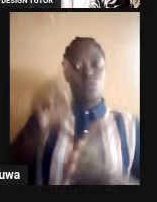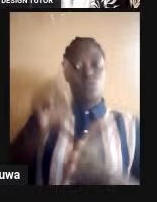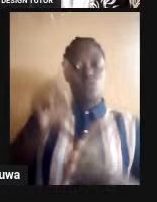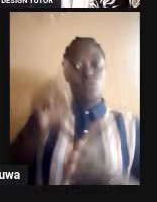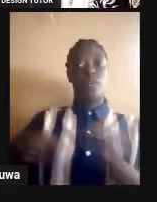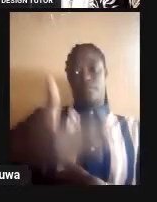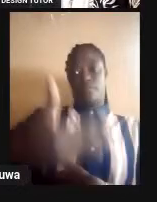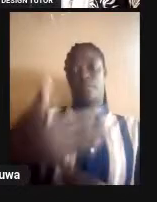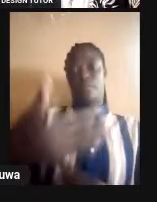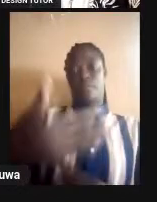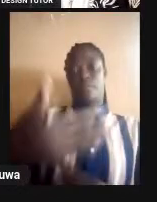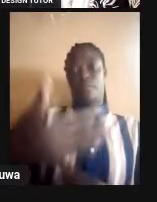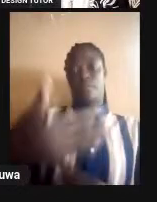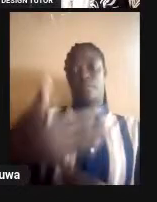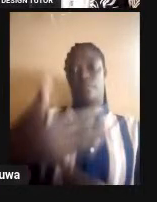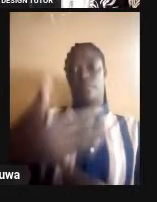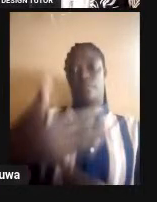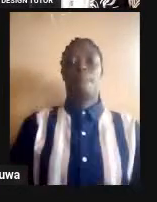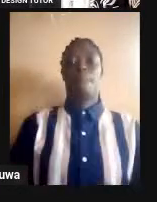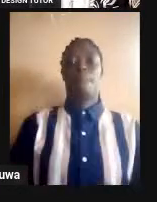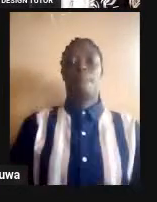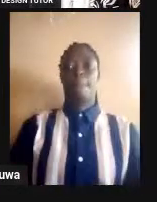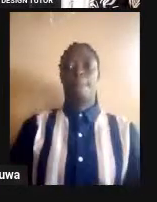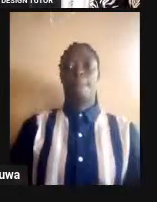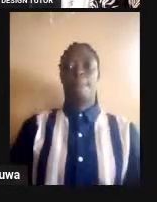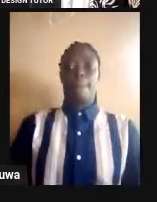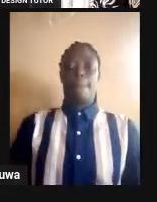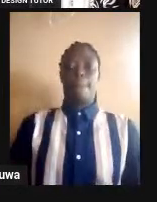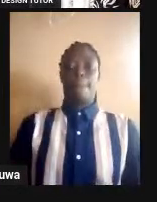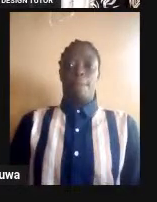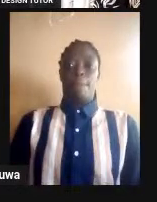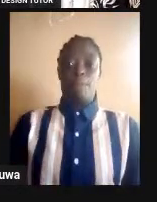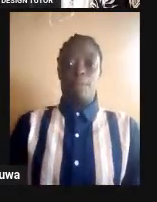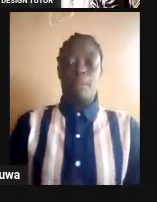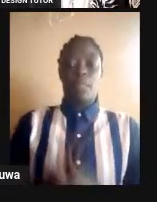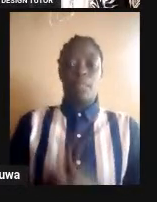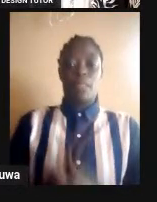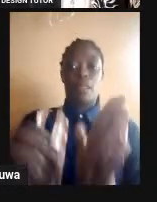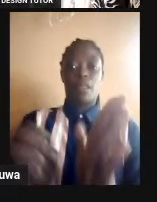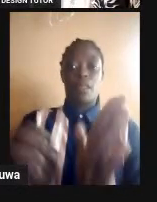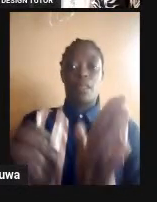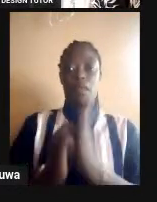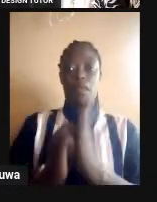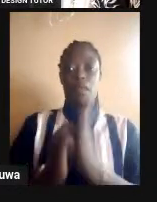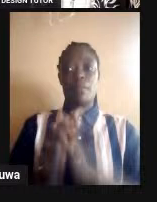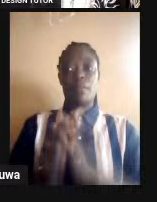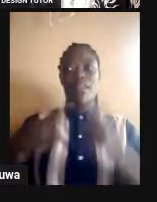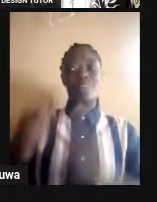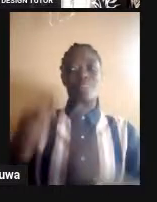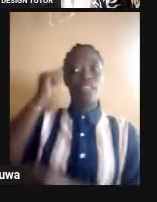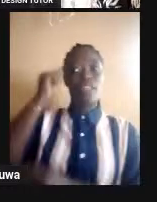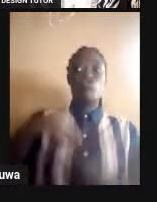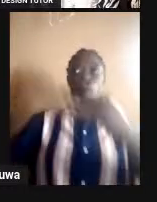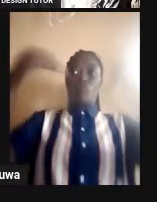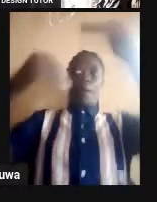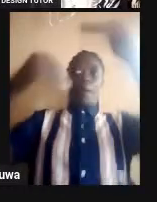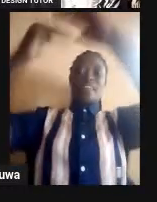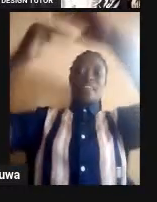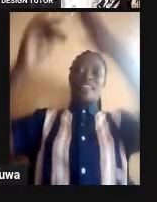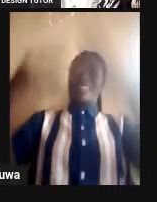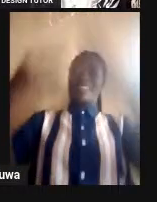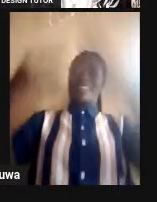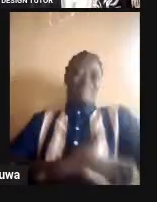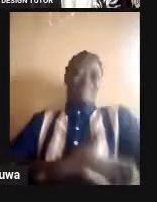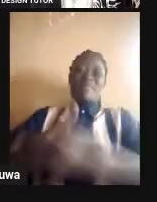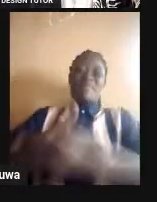So another example is this. I say, let's imagine you are building a toy city with blocks, right? Proportion is making sure